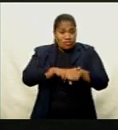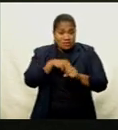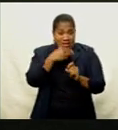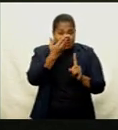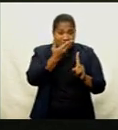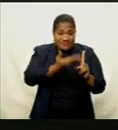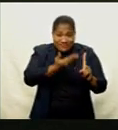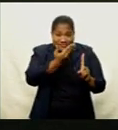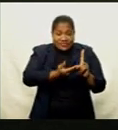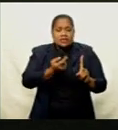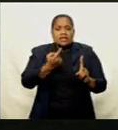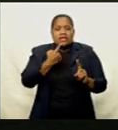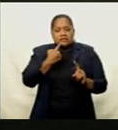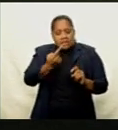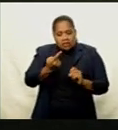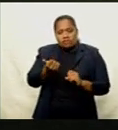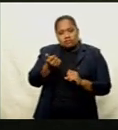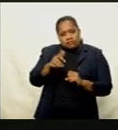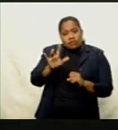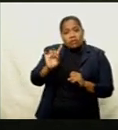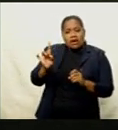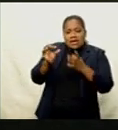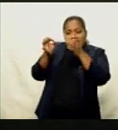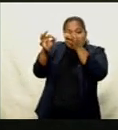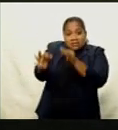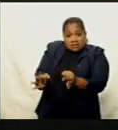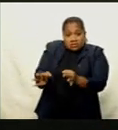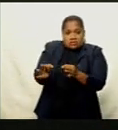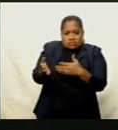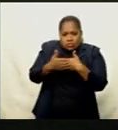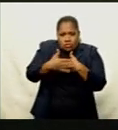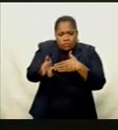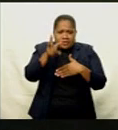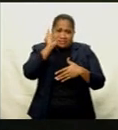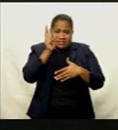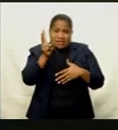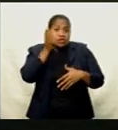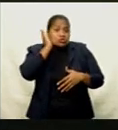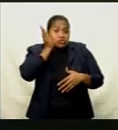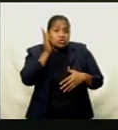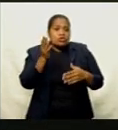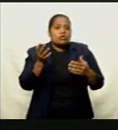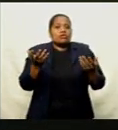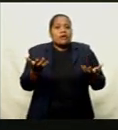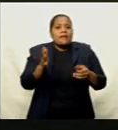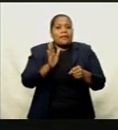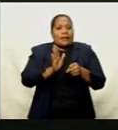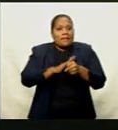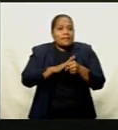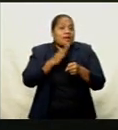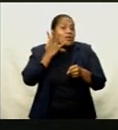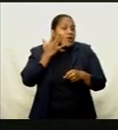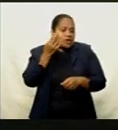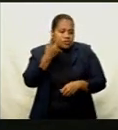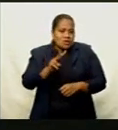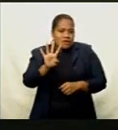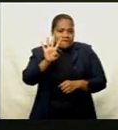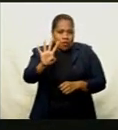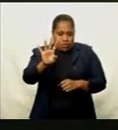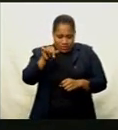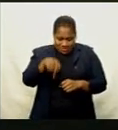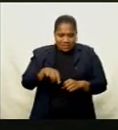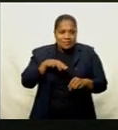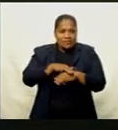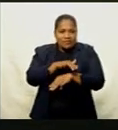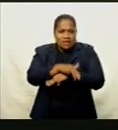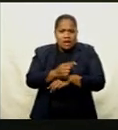earlier indicated that a decision on the reopening of the schools will be made on the 24th of this month. However,